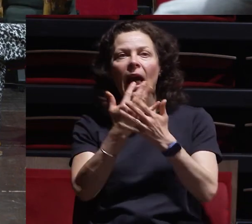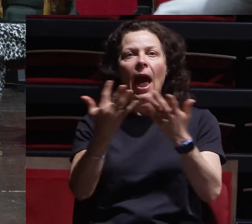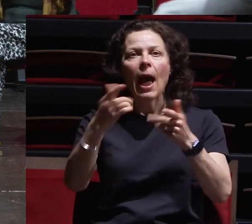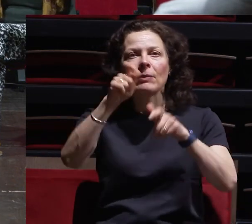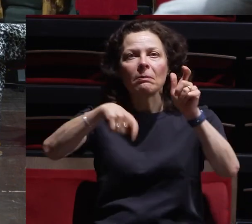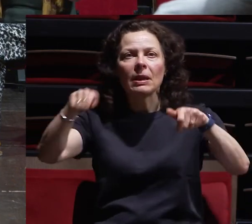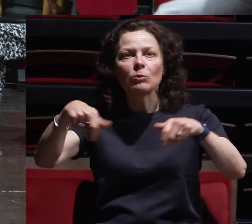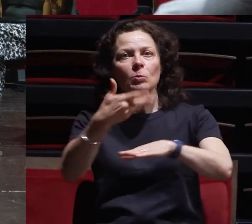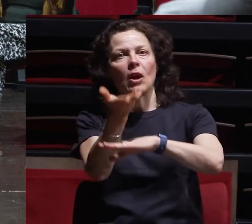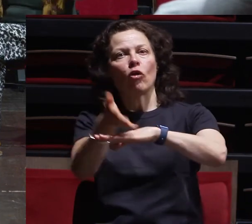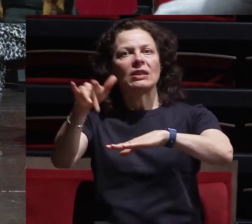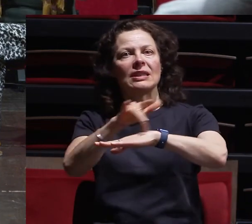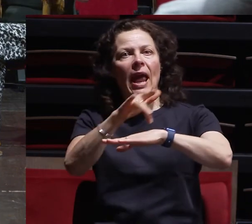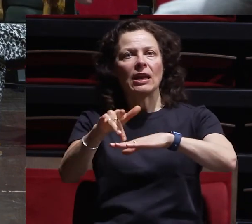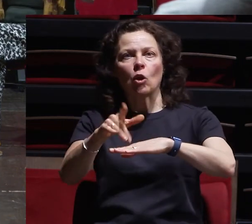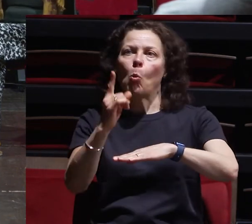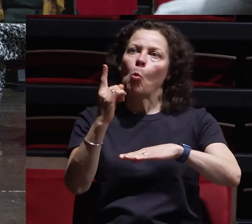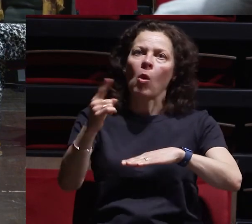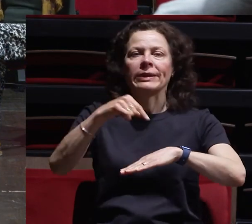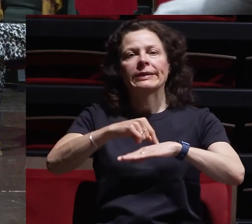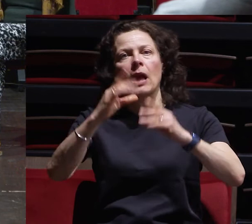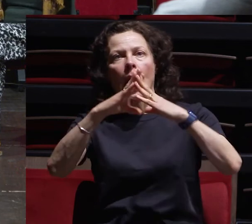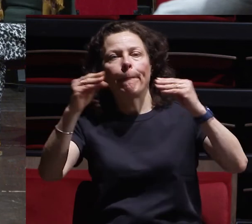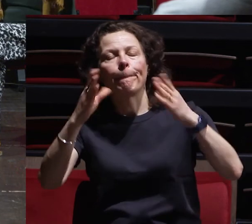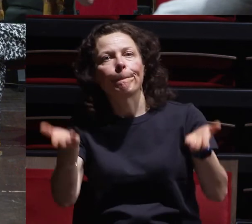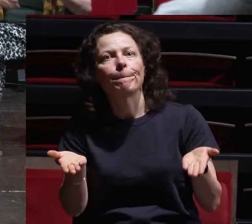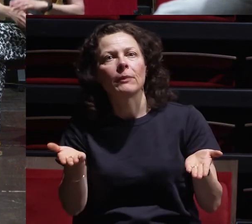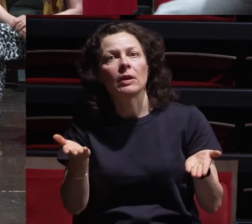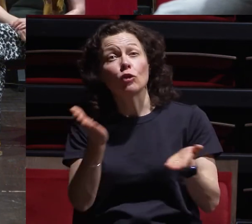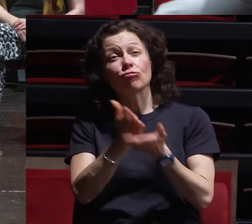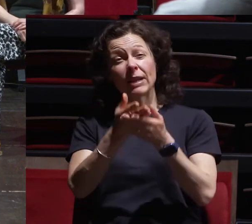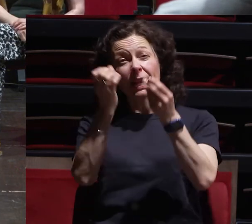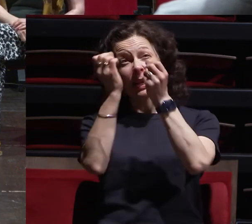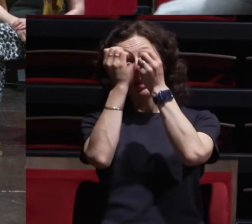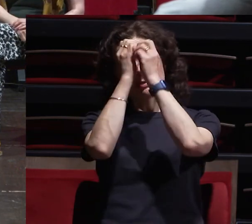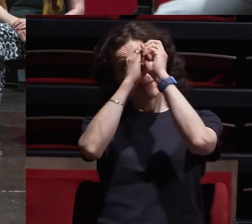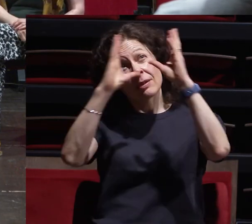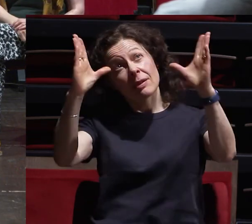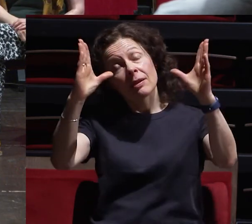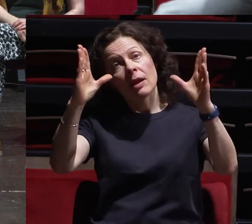of judge how many people to have on stage at one time, and you can really see it.